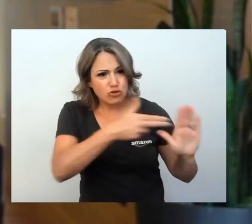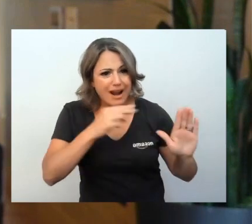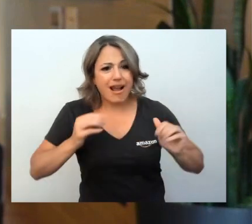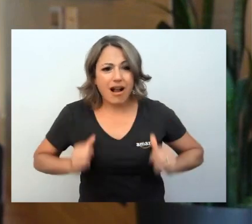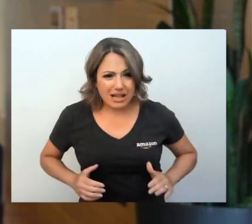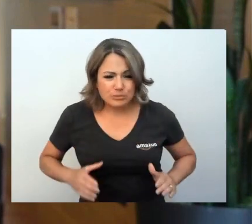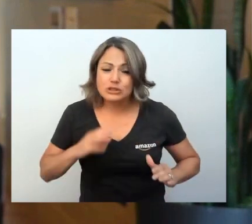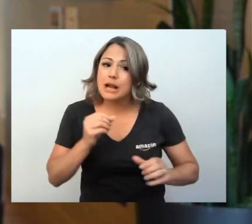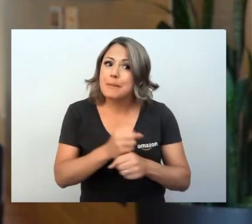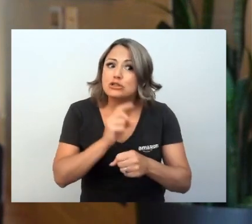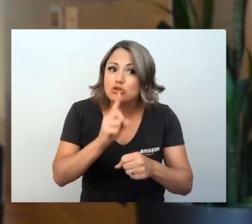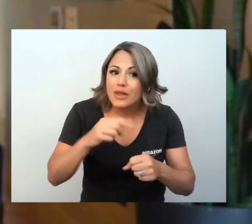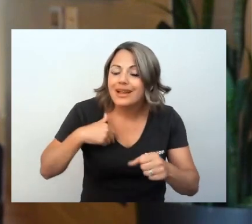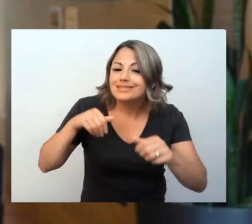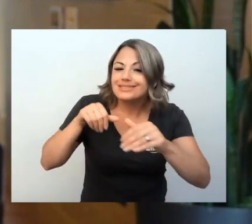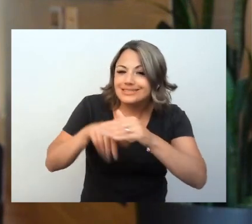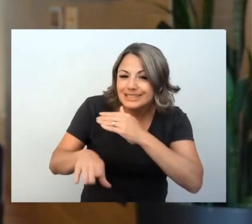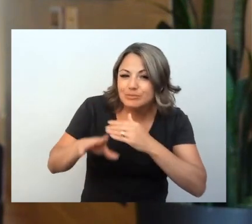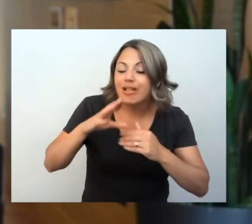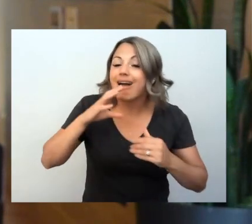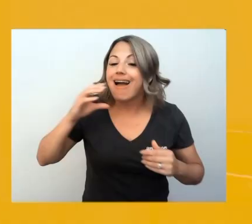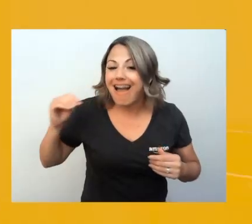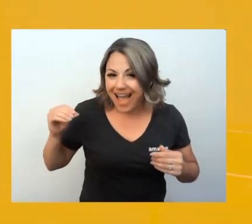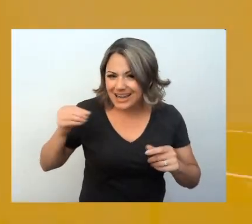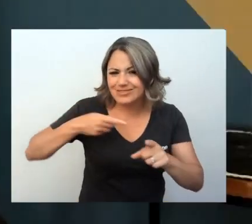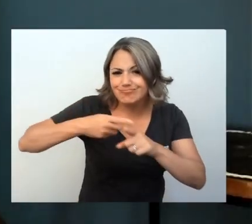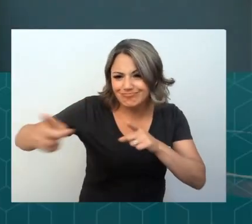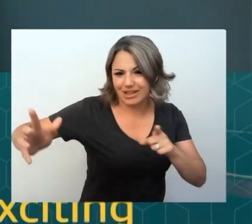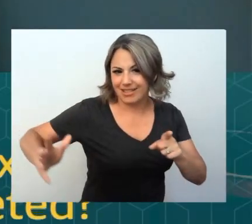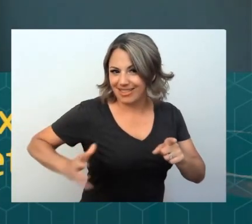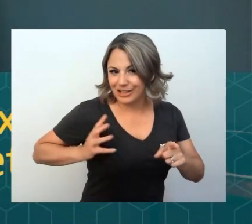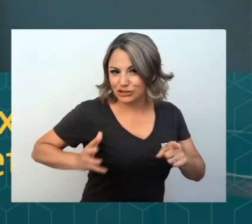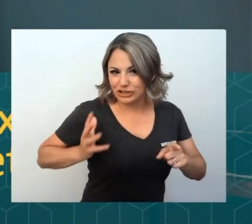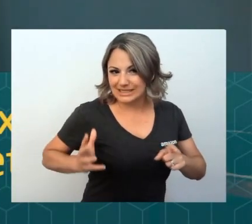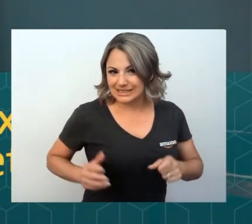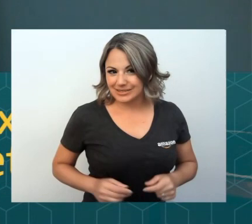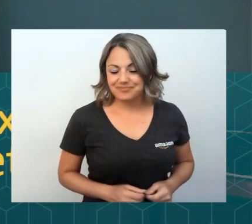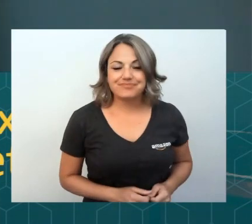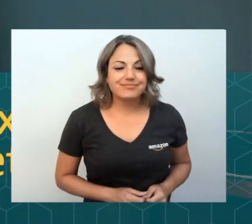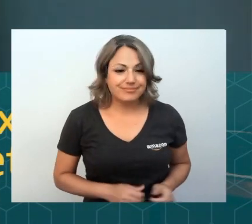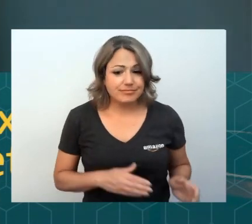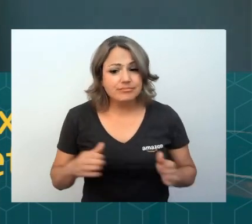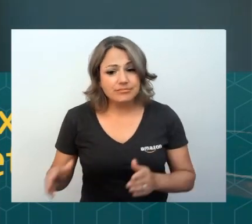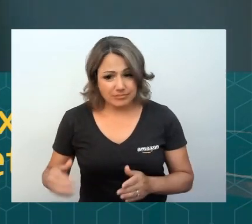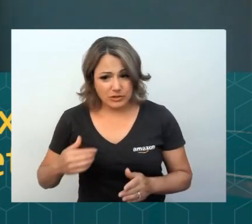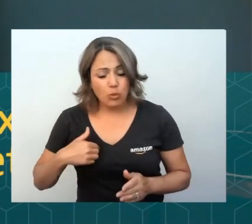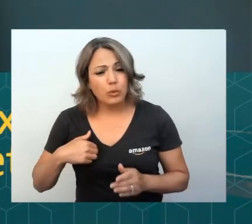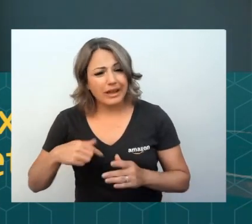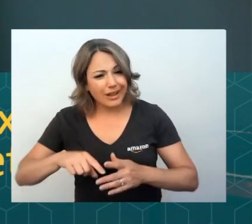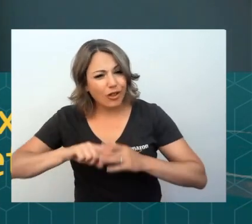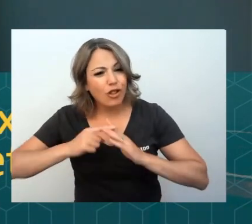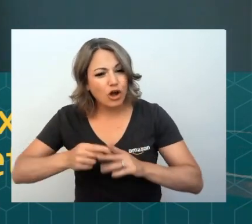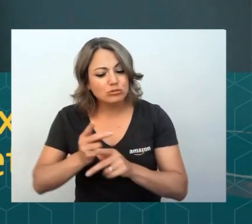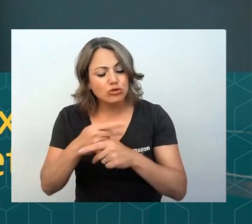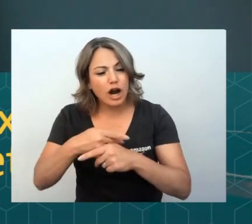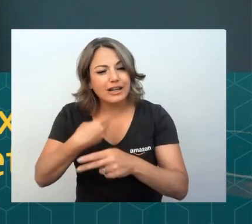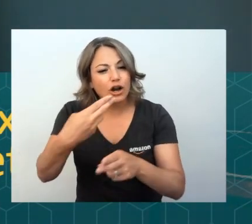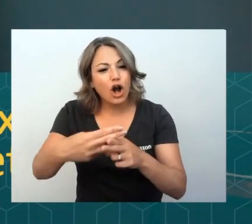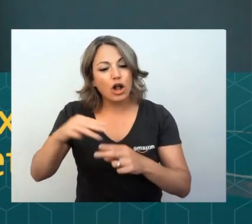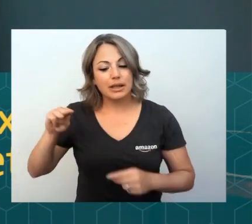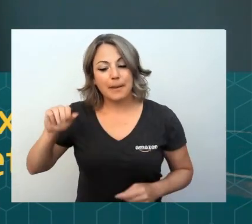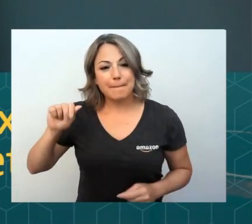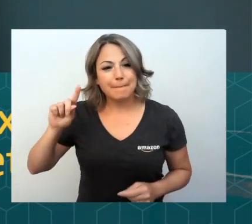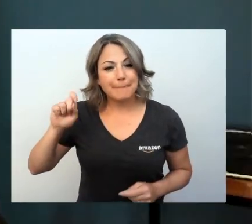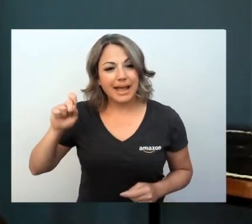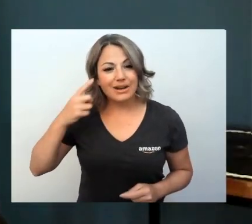feel accessible to them, but are still in the luxury vein. Yeah, we recently launched a product called Made For You. And this is an opportunity